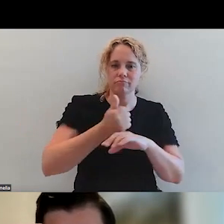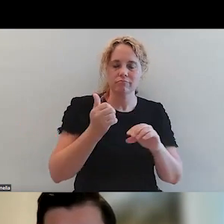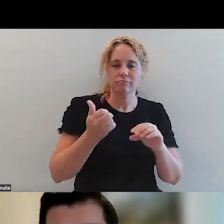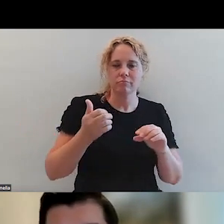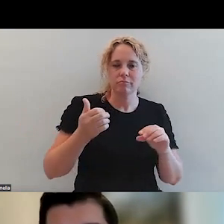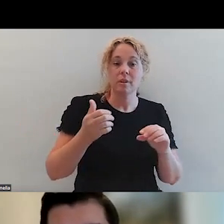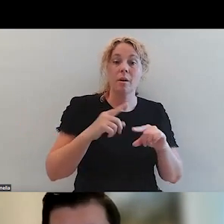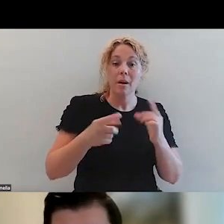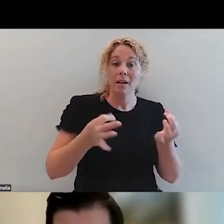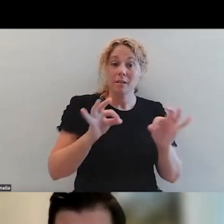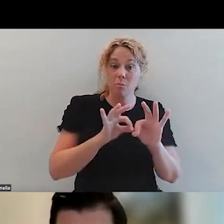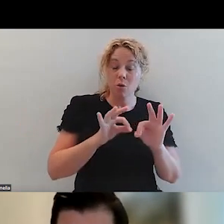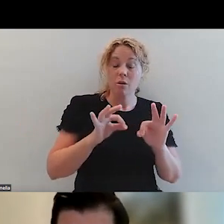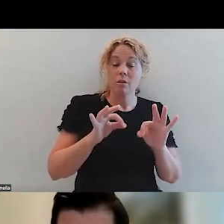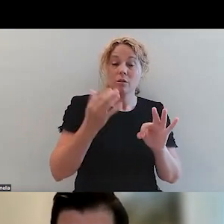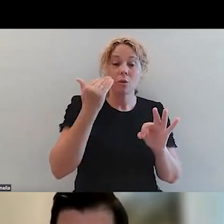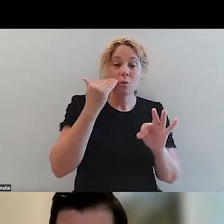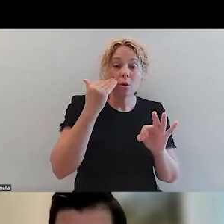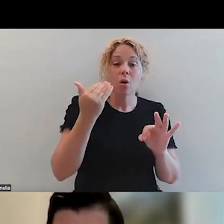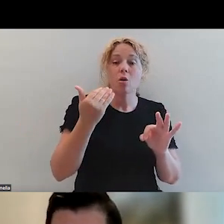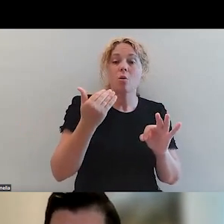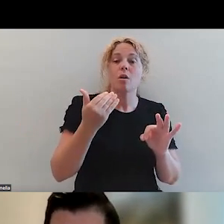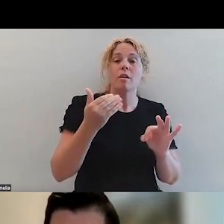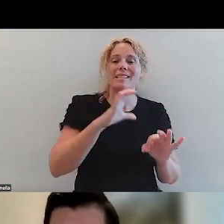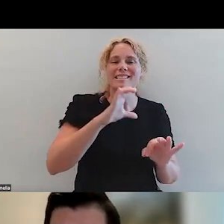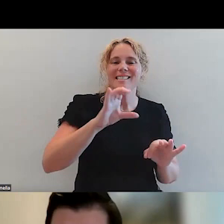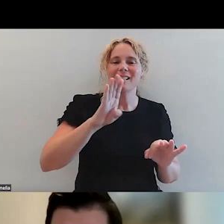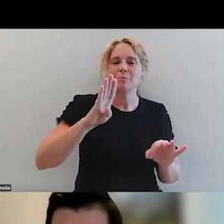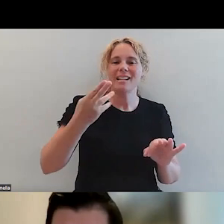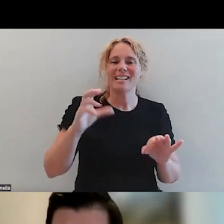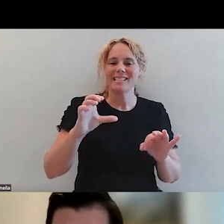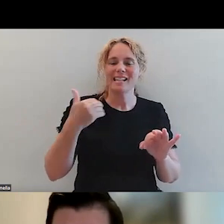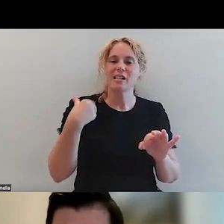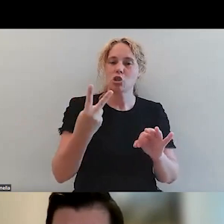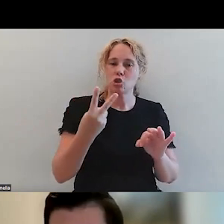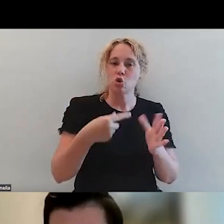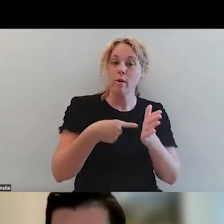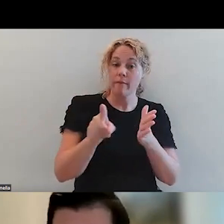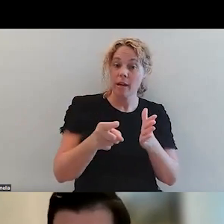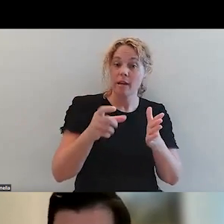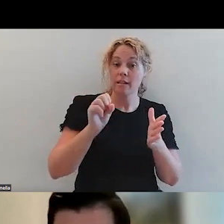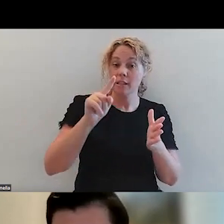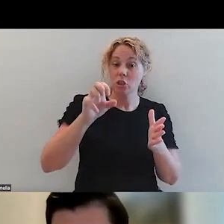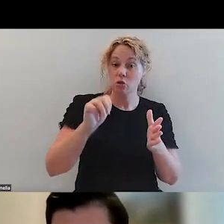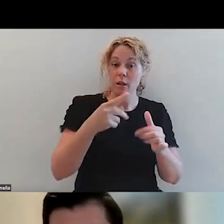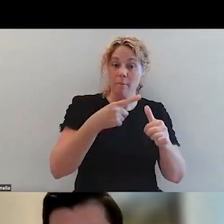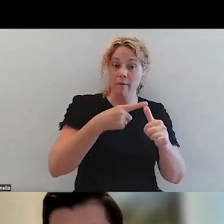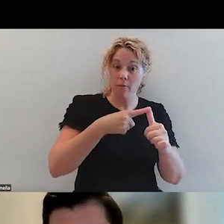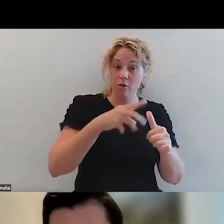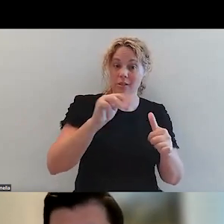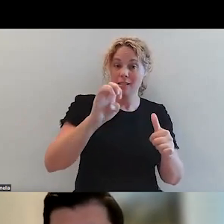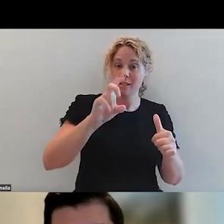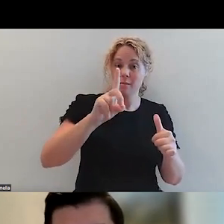the CCBHC model has kind of 2 major funding streams. One that is around Medicaid. So again,